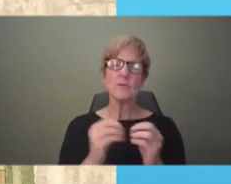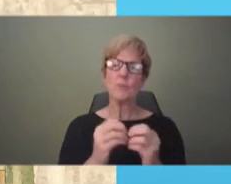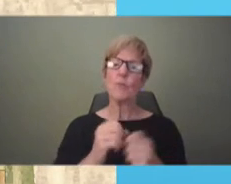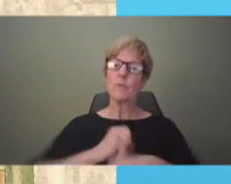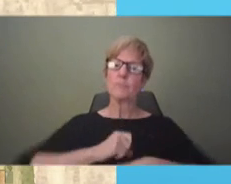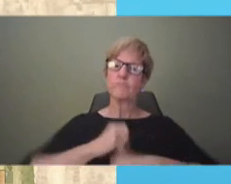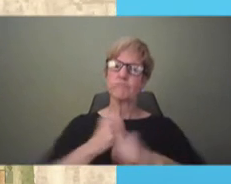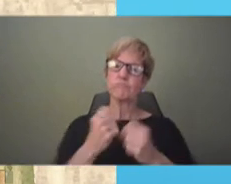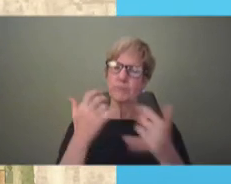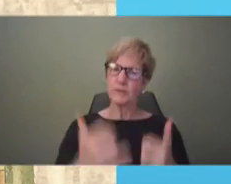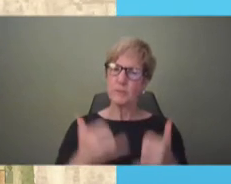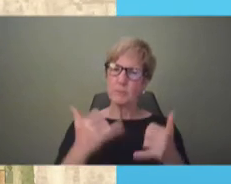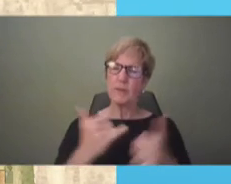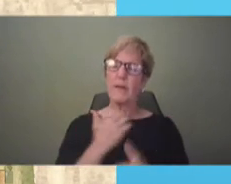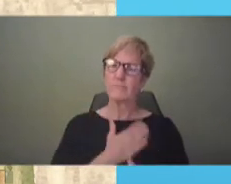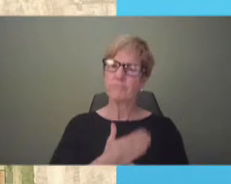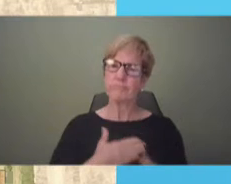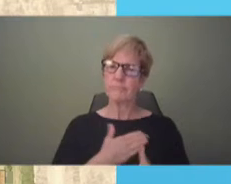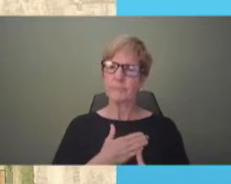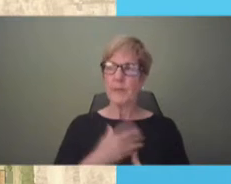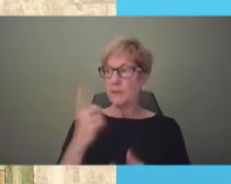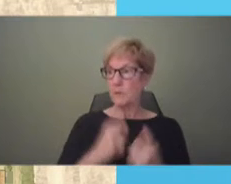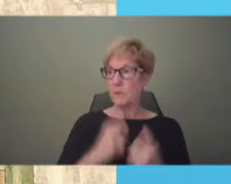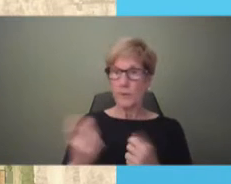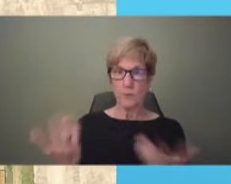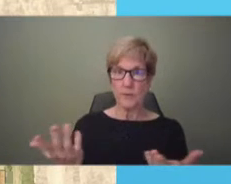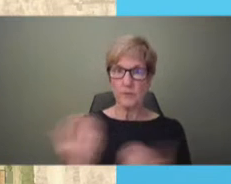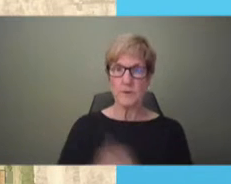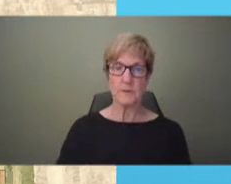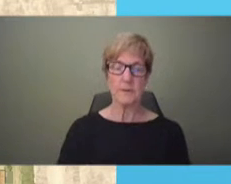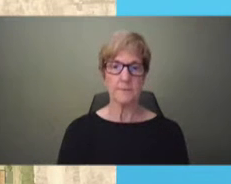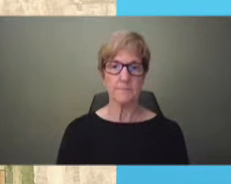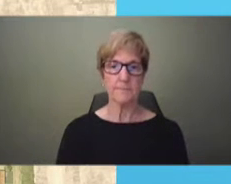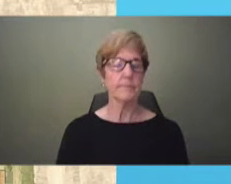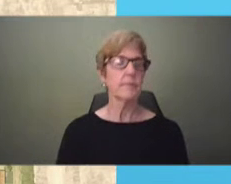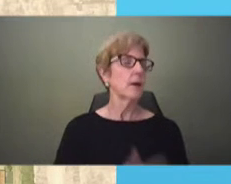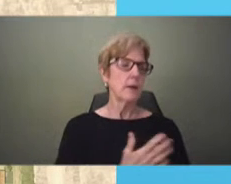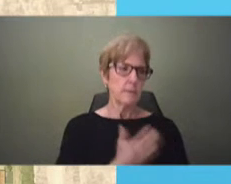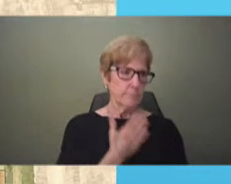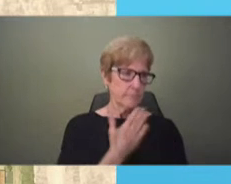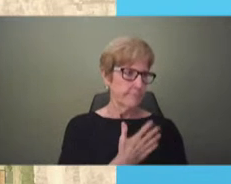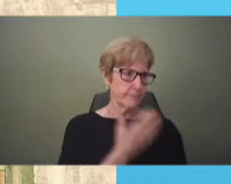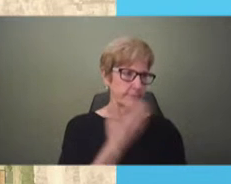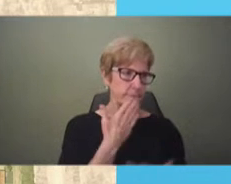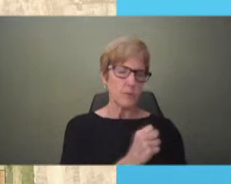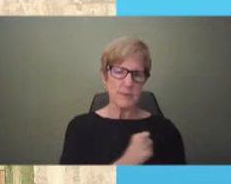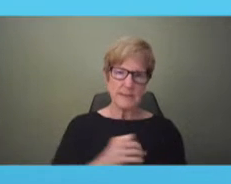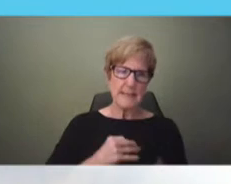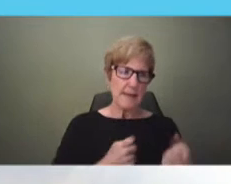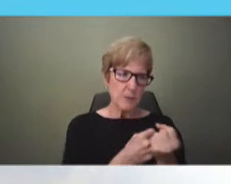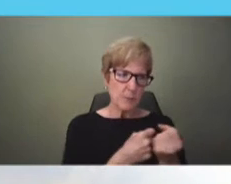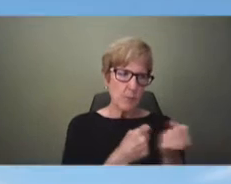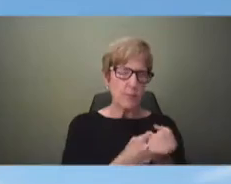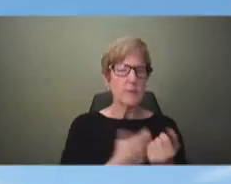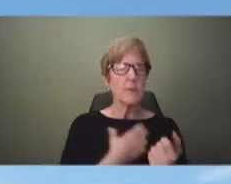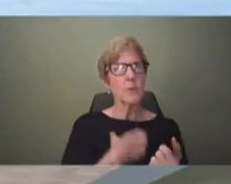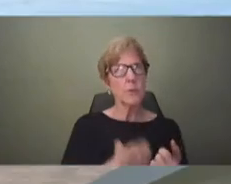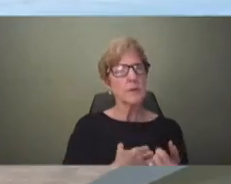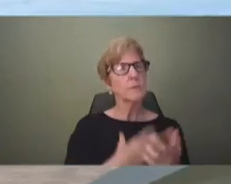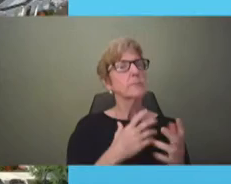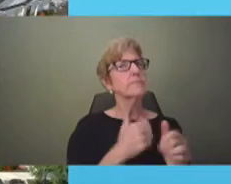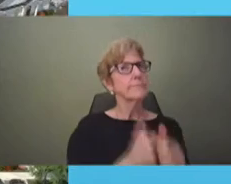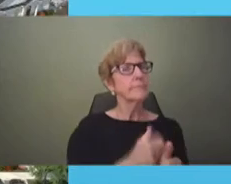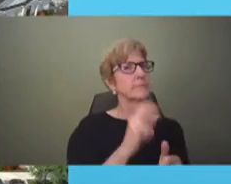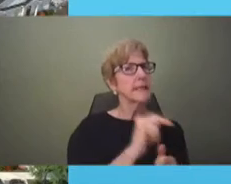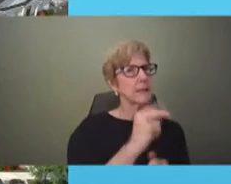um happy to take any questions you have pleased to have staff support uh we wish we were completely consistent within one uh as we think we're we're